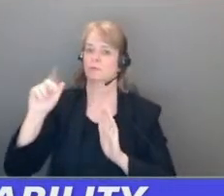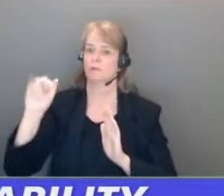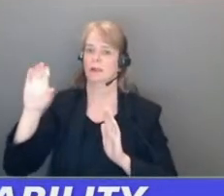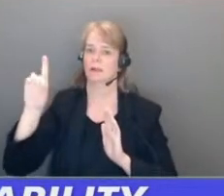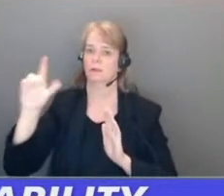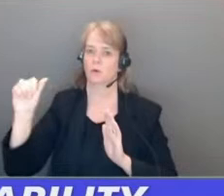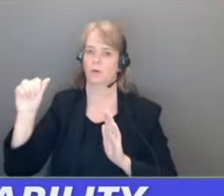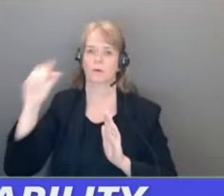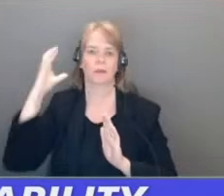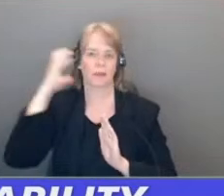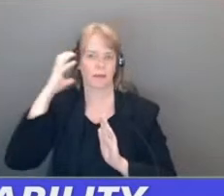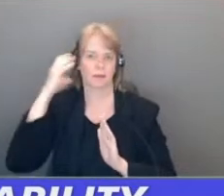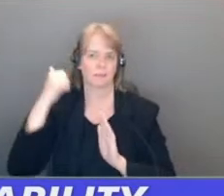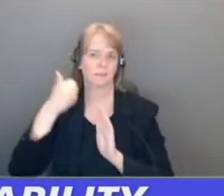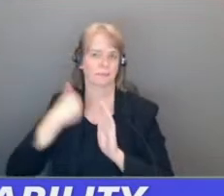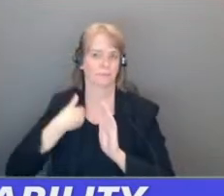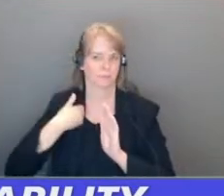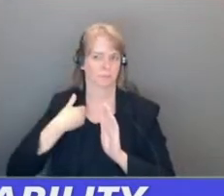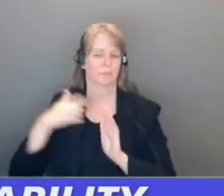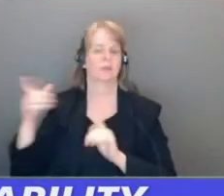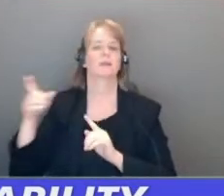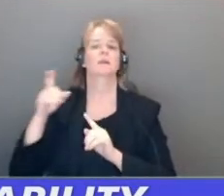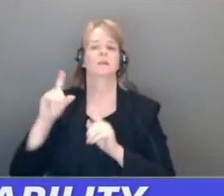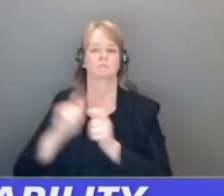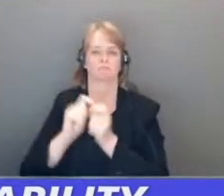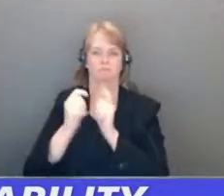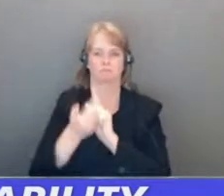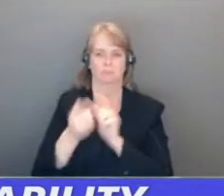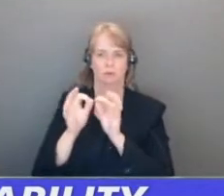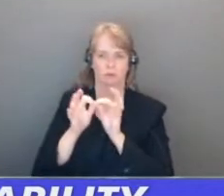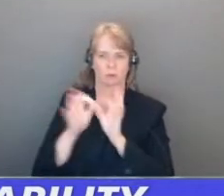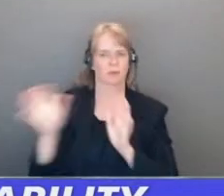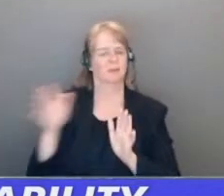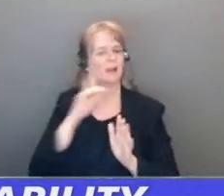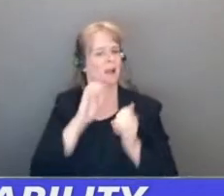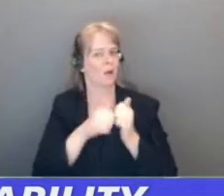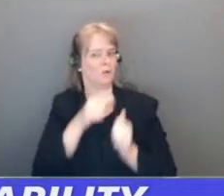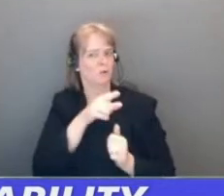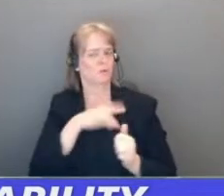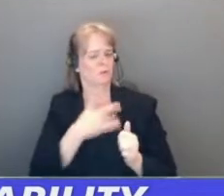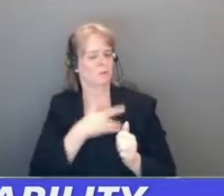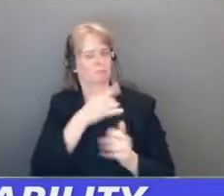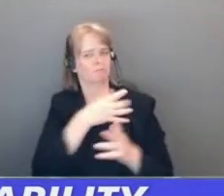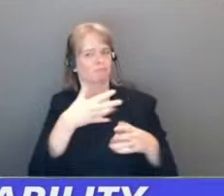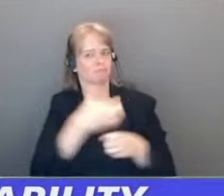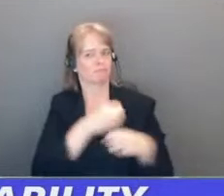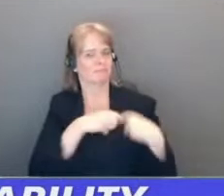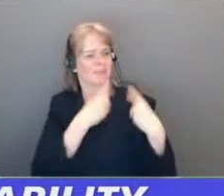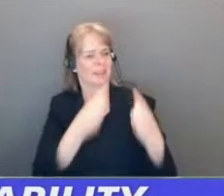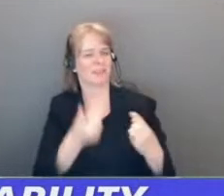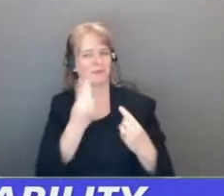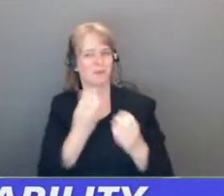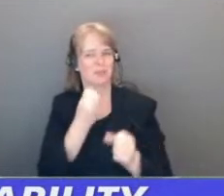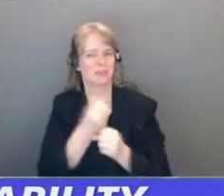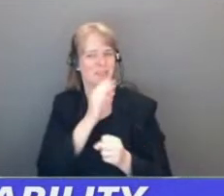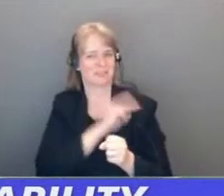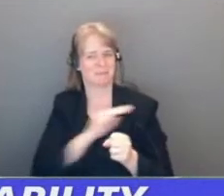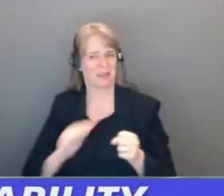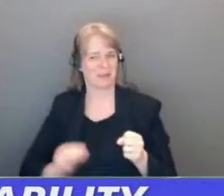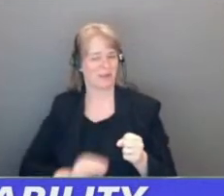and how you leave municipal politics? Could you tell us? Well, yes, of